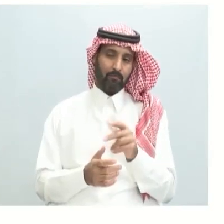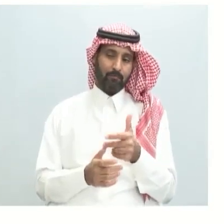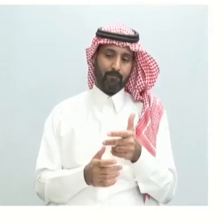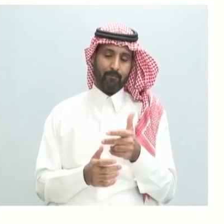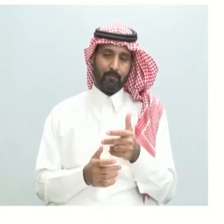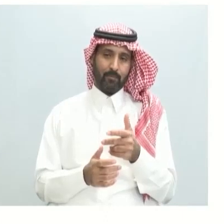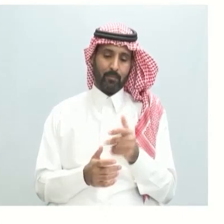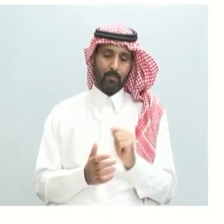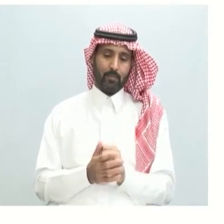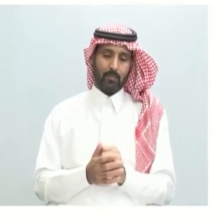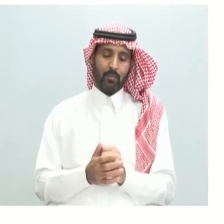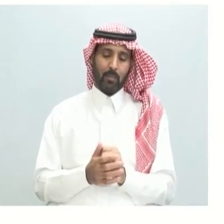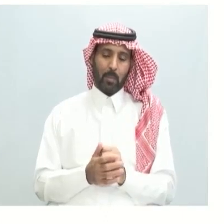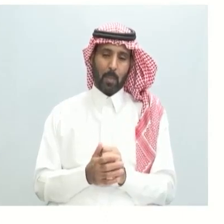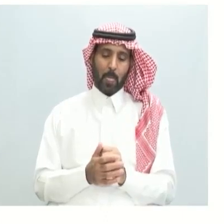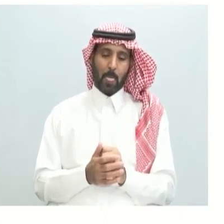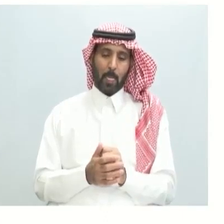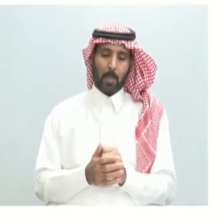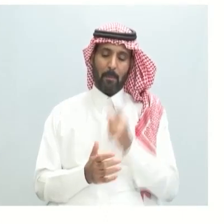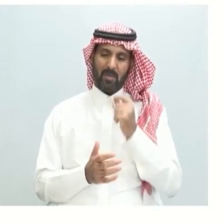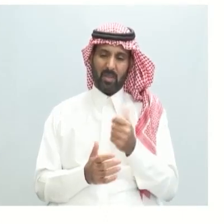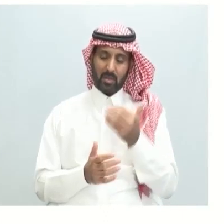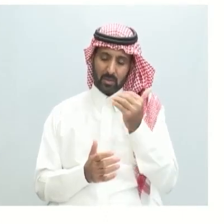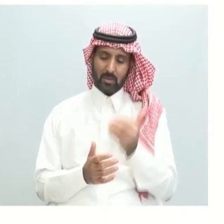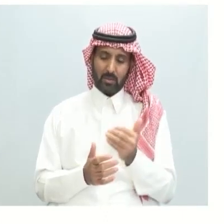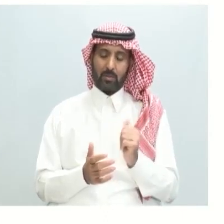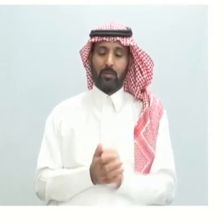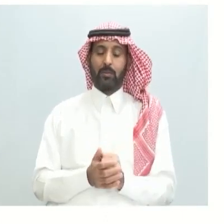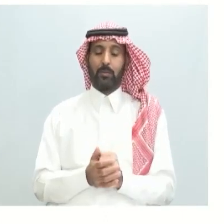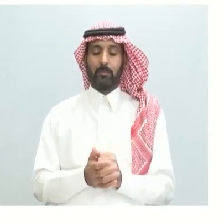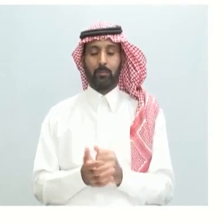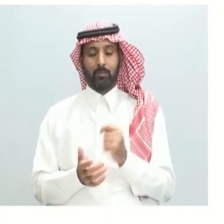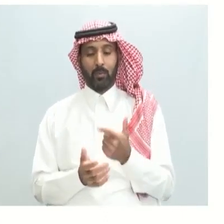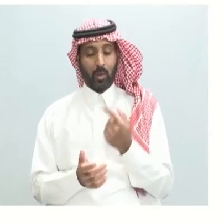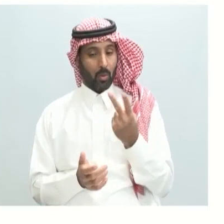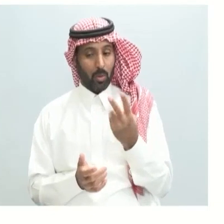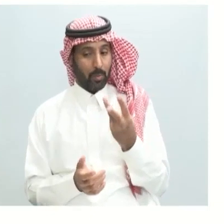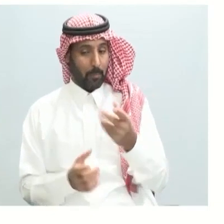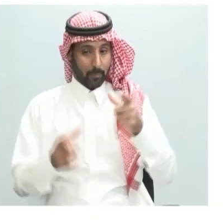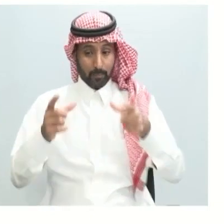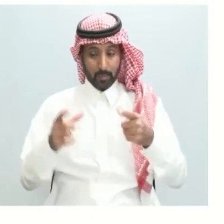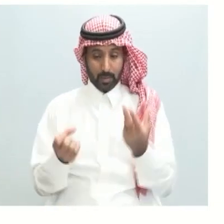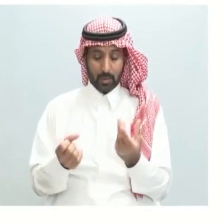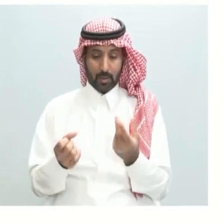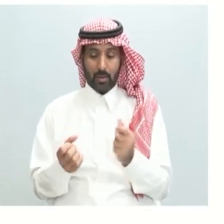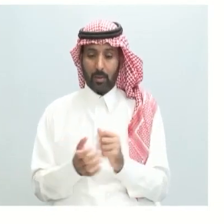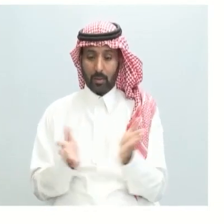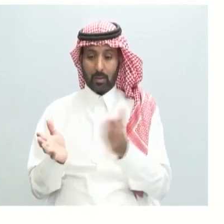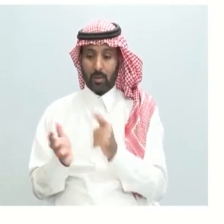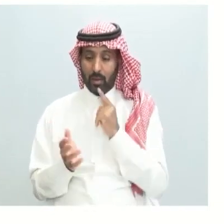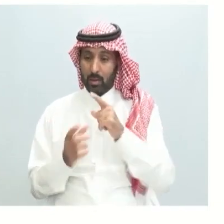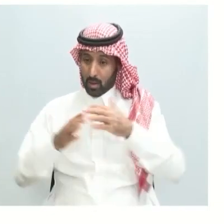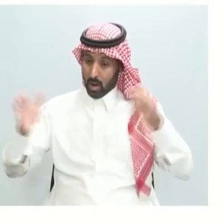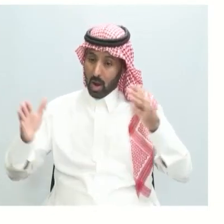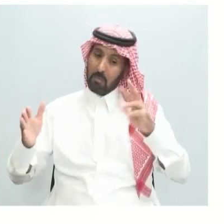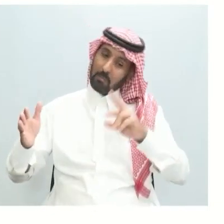or expensive? Of course, we know it's cheap. Number of inhabitants, according to the